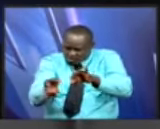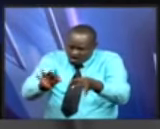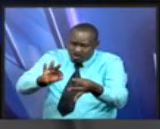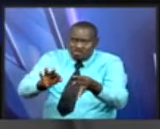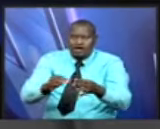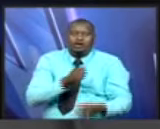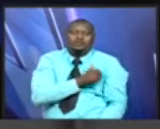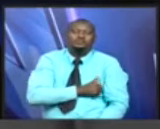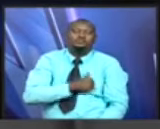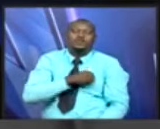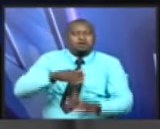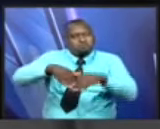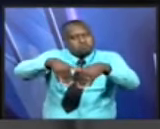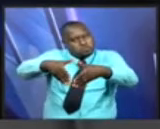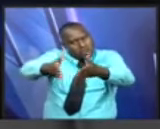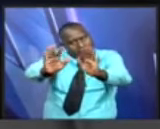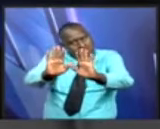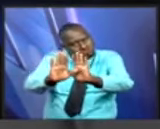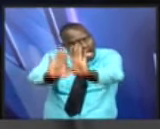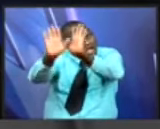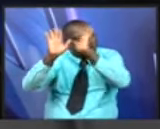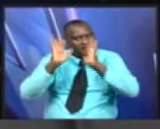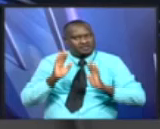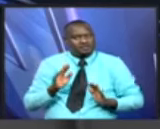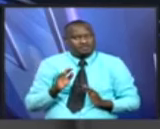then you can talk the way you want to talk.